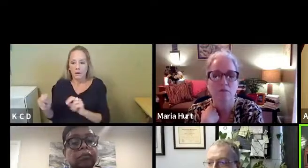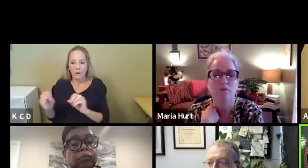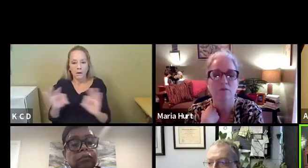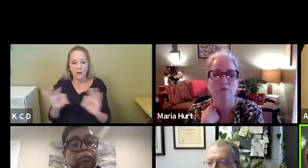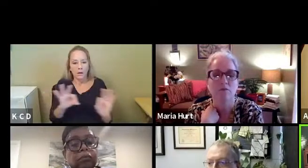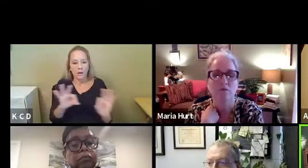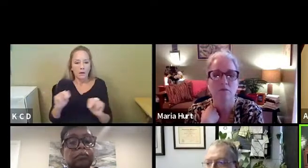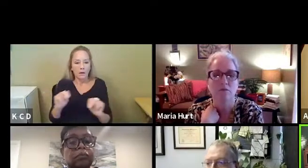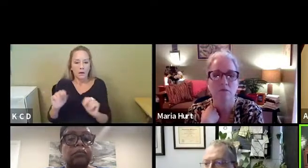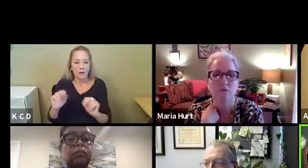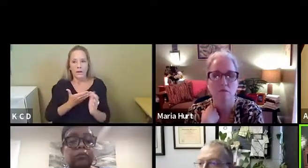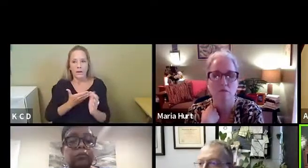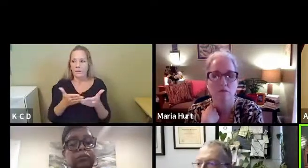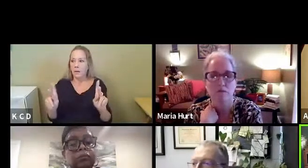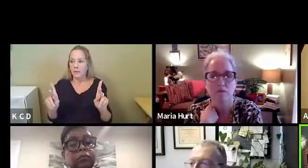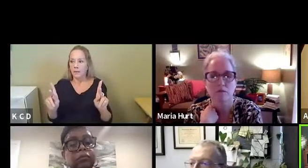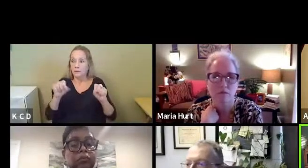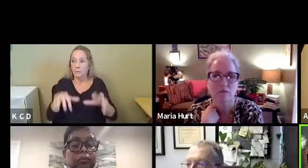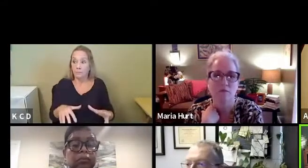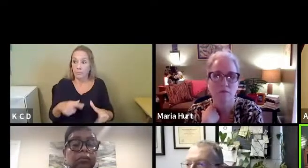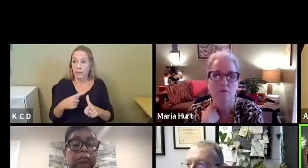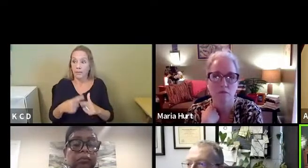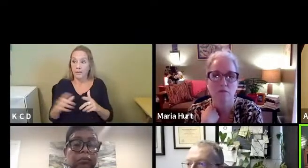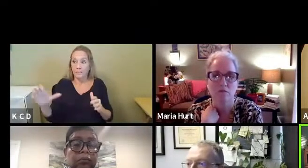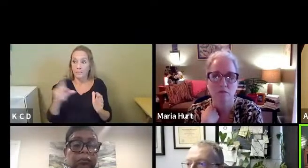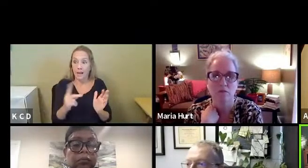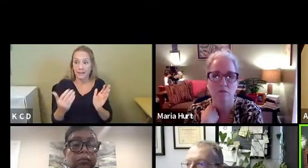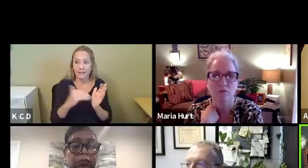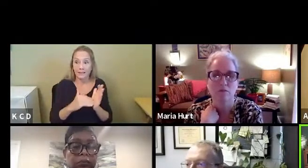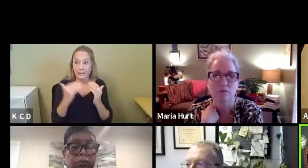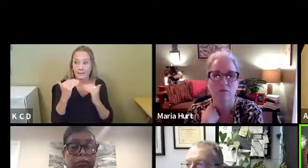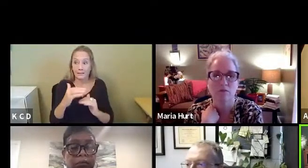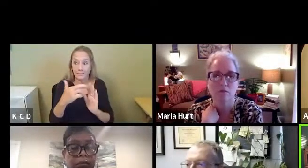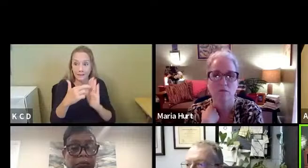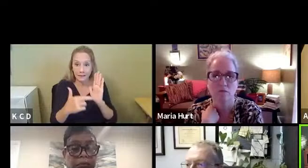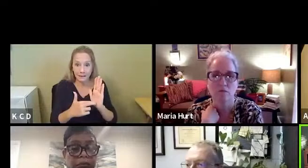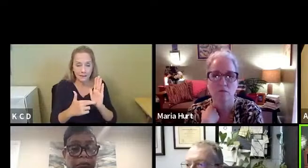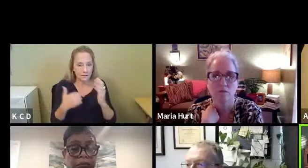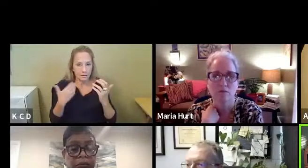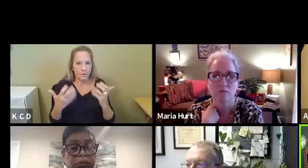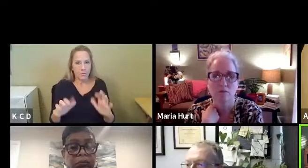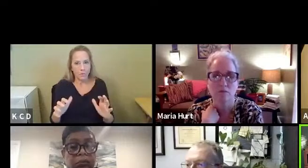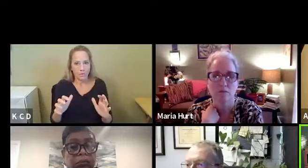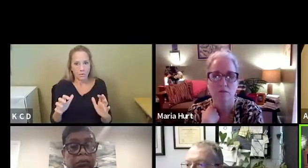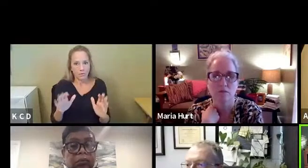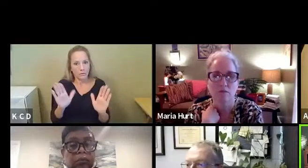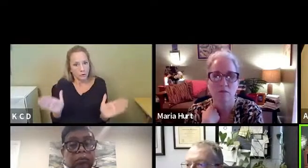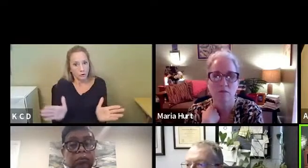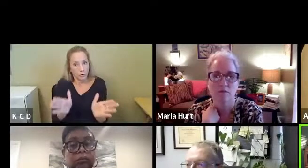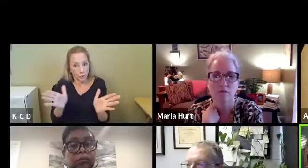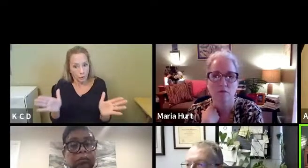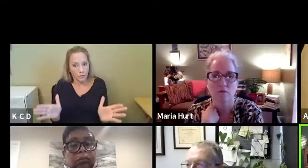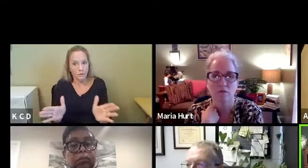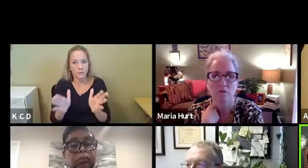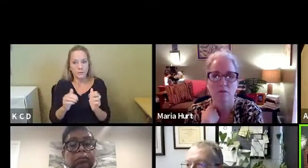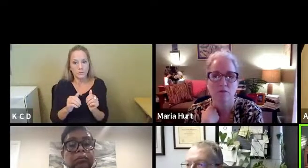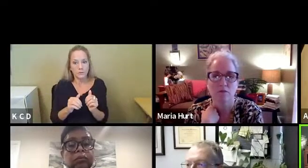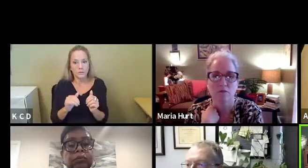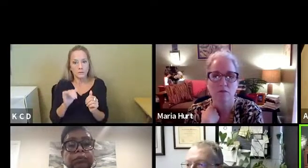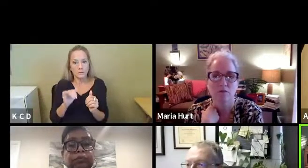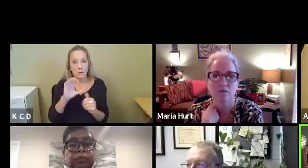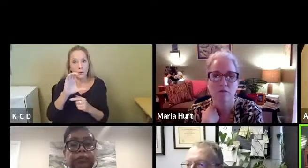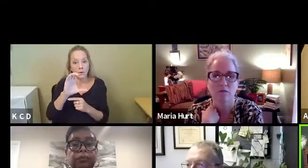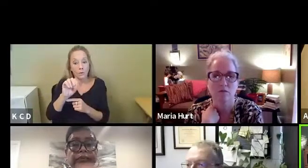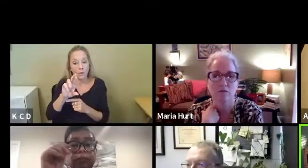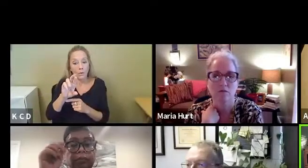to drop it and then bring it back. So we just need to encourage those 5 core actions, everybody.